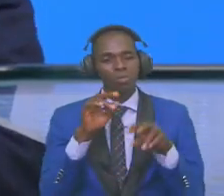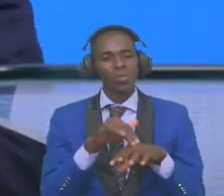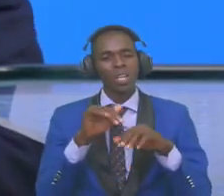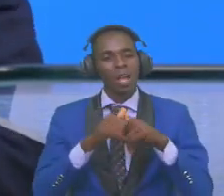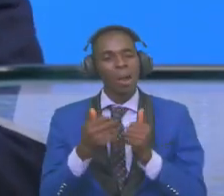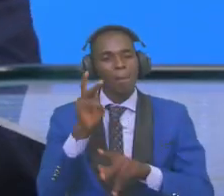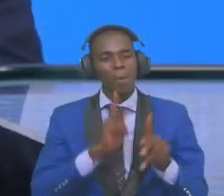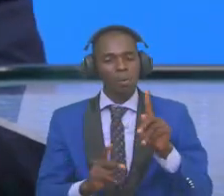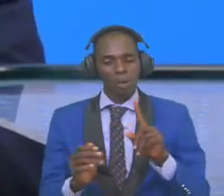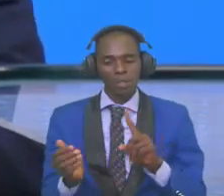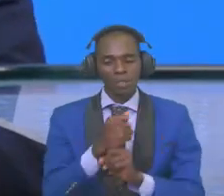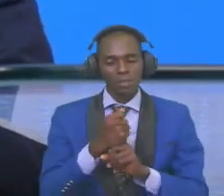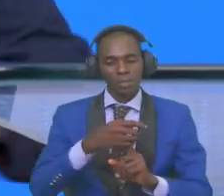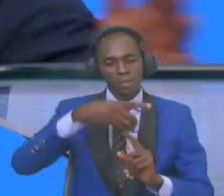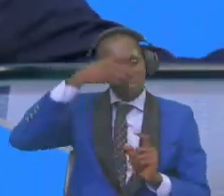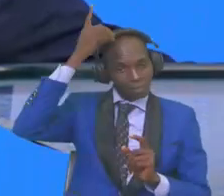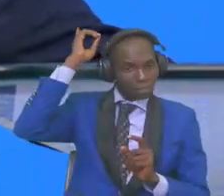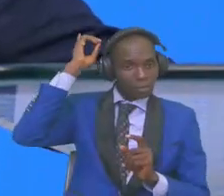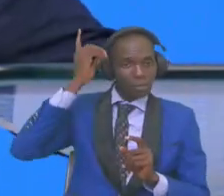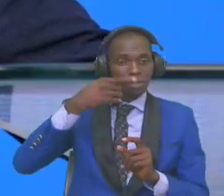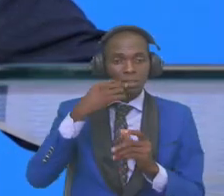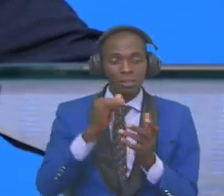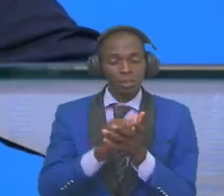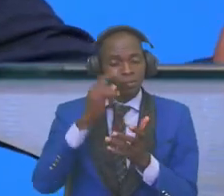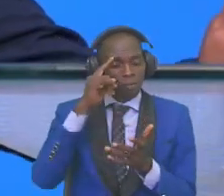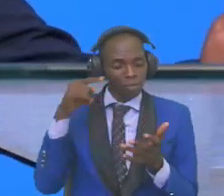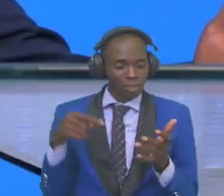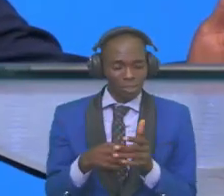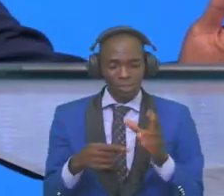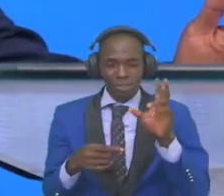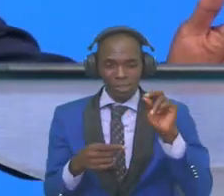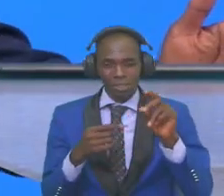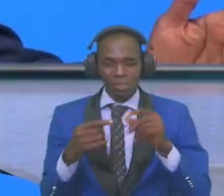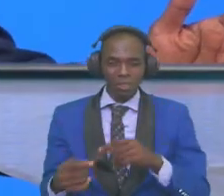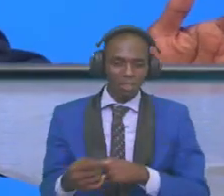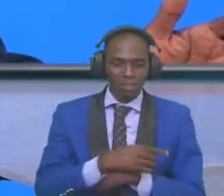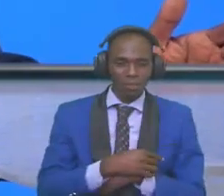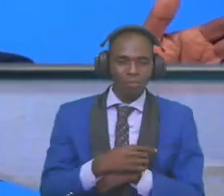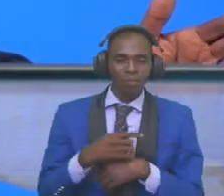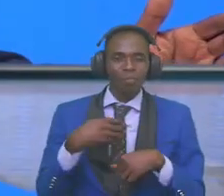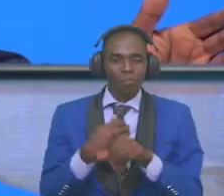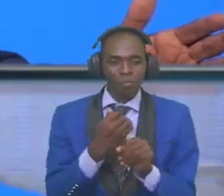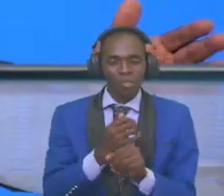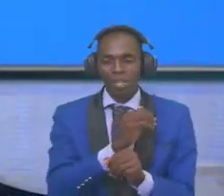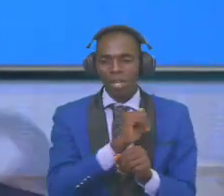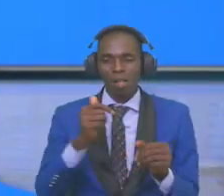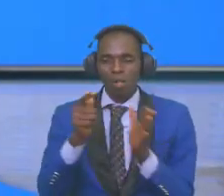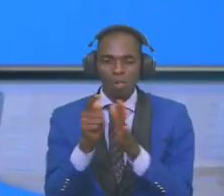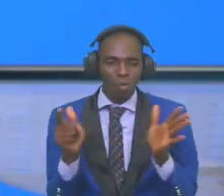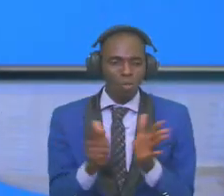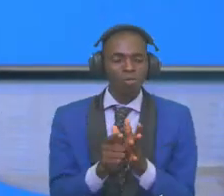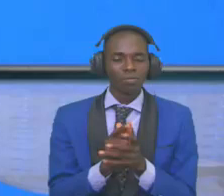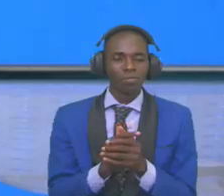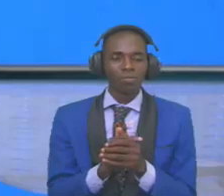Daniel, and they said, for these 30 days, O King, make an edict and make a